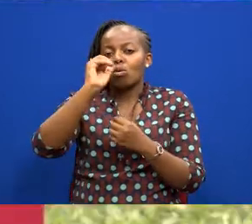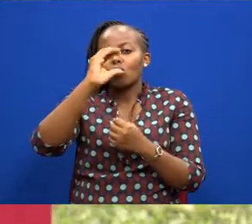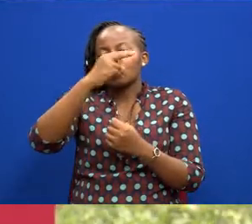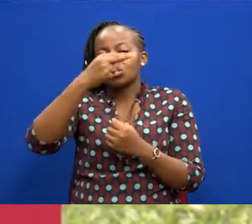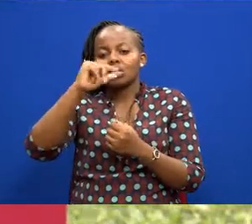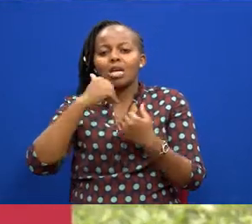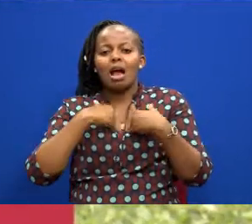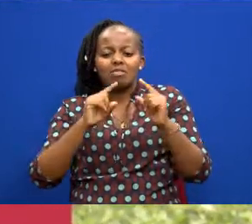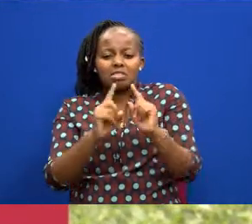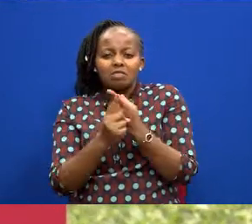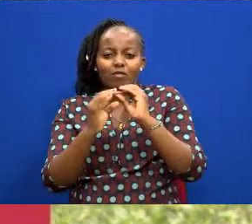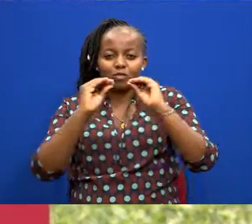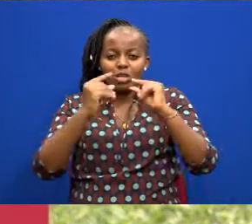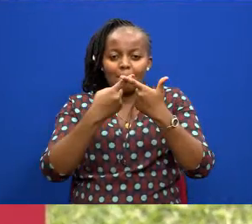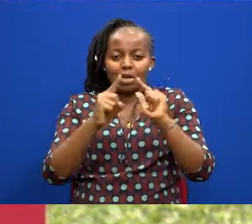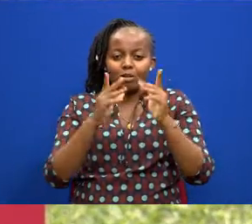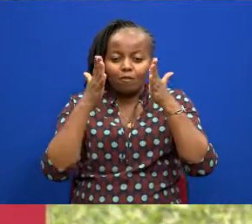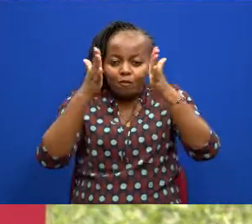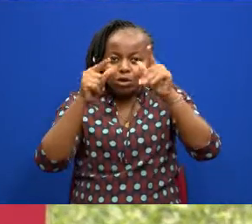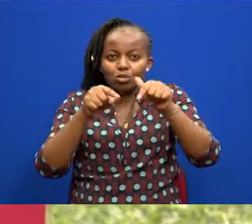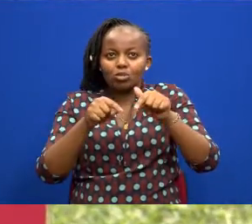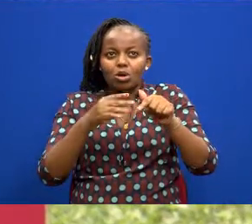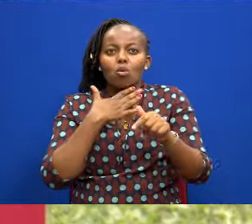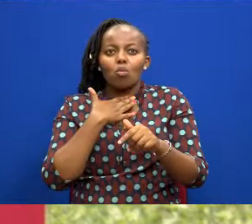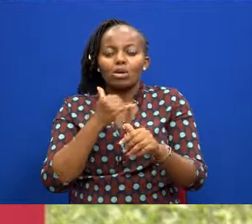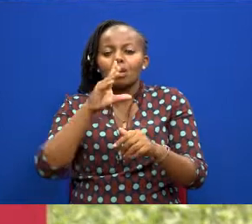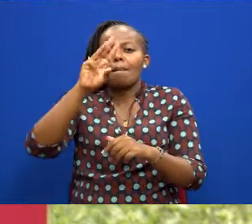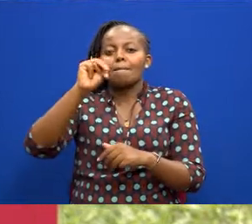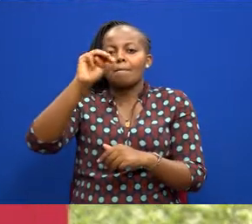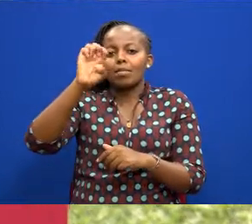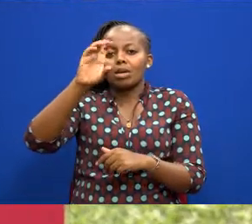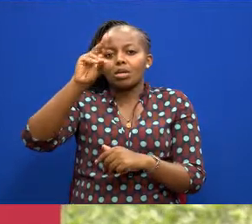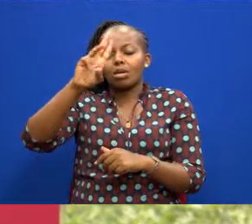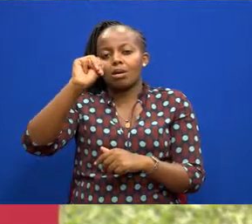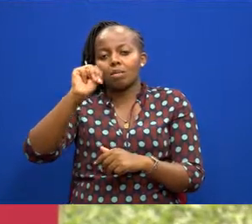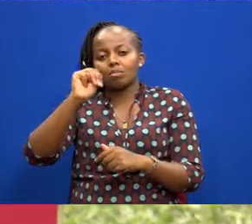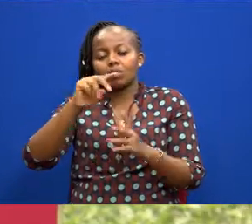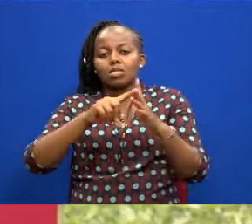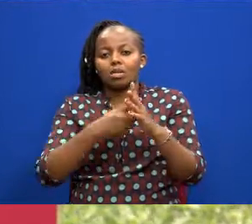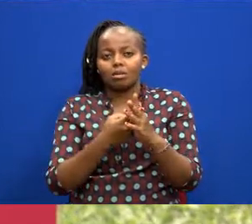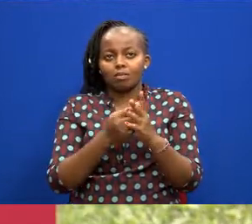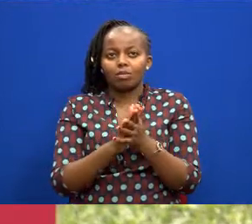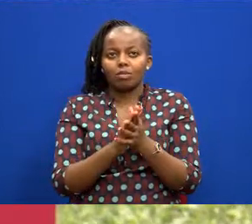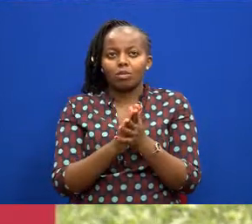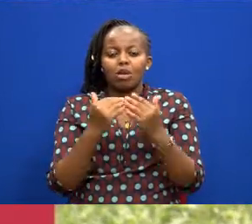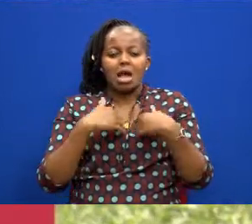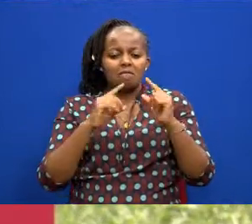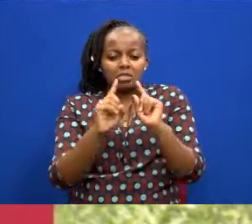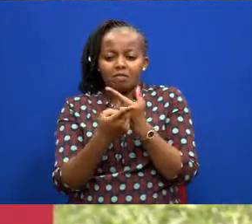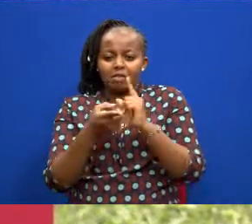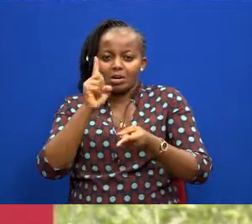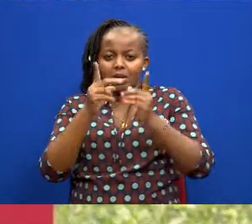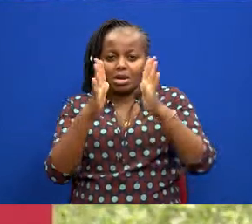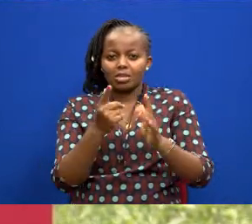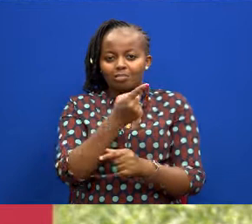ways of coaching it, but our focus today is going to be our medium start or the bullet start. We have different athletes here, so